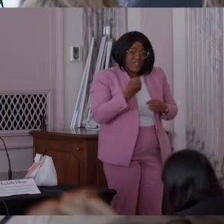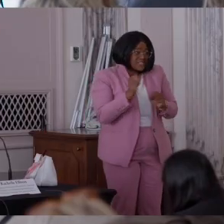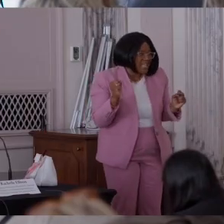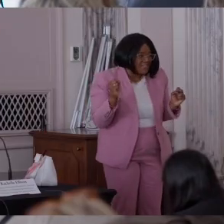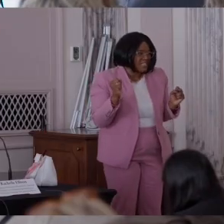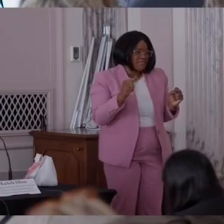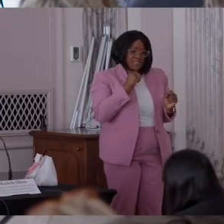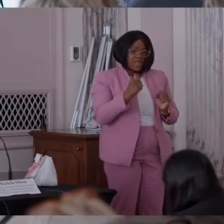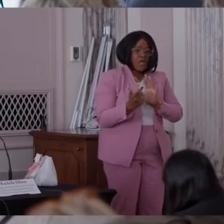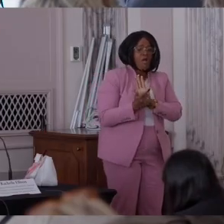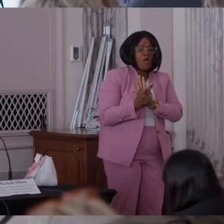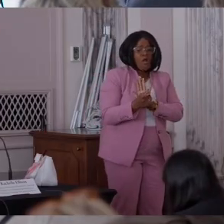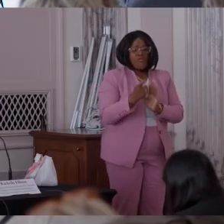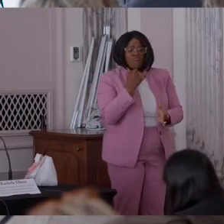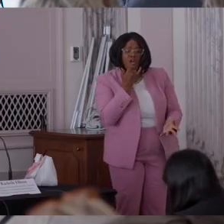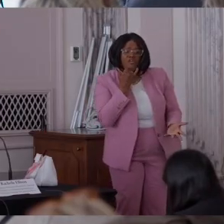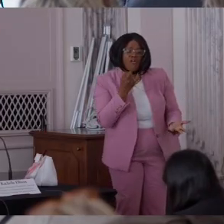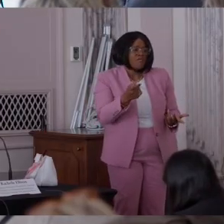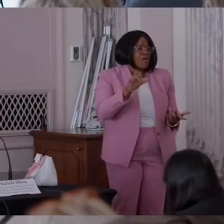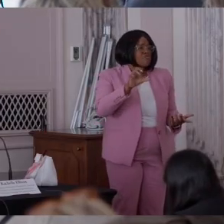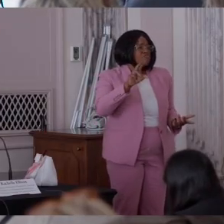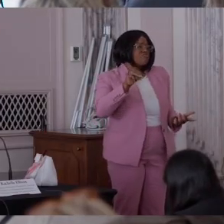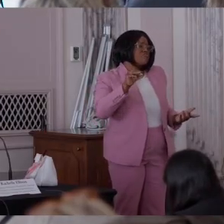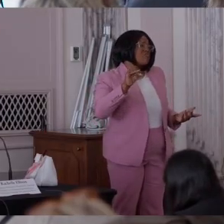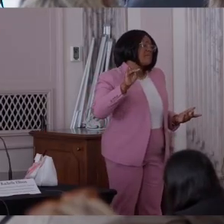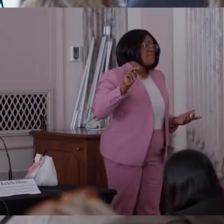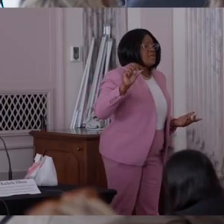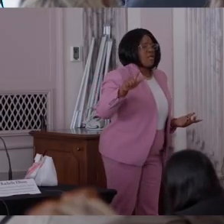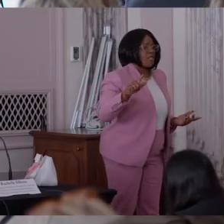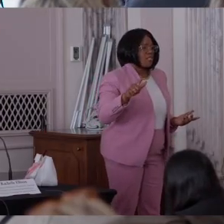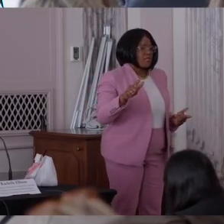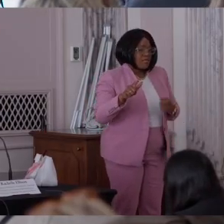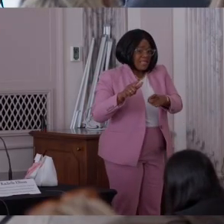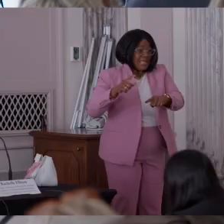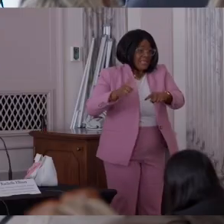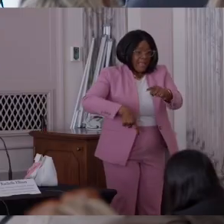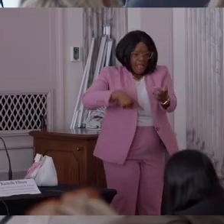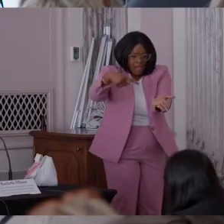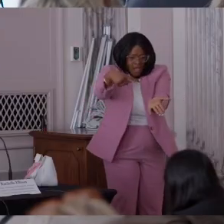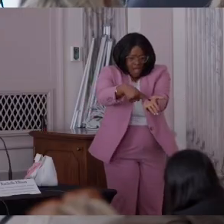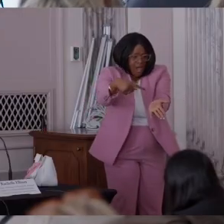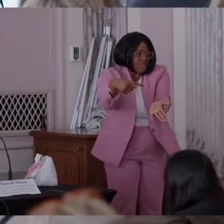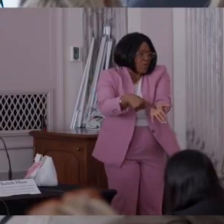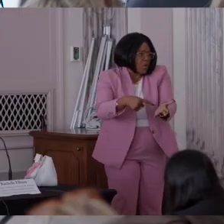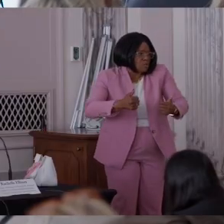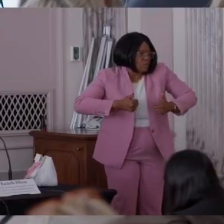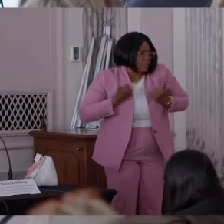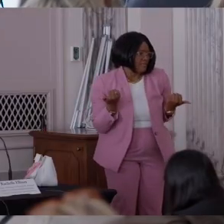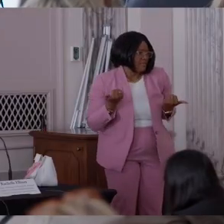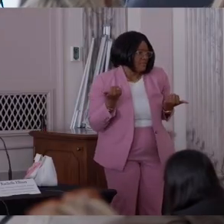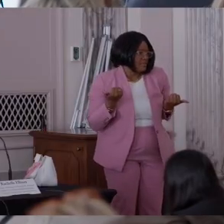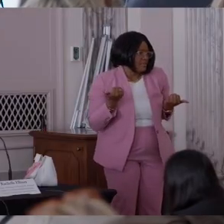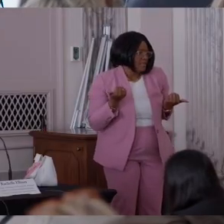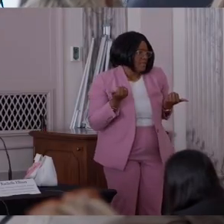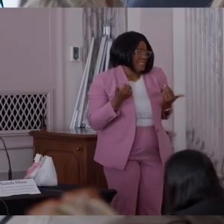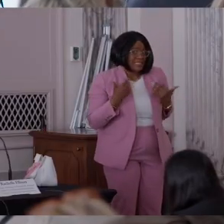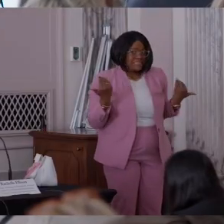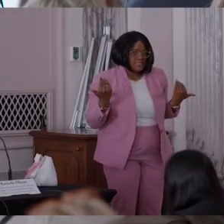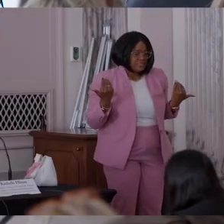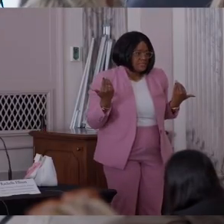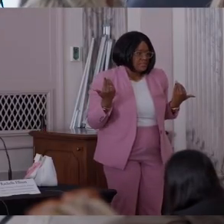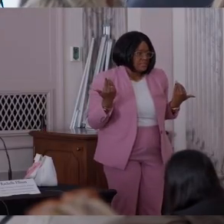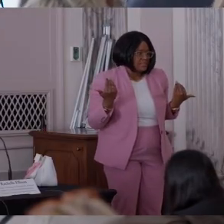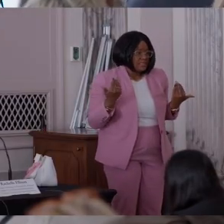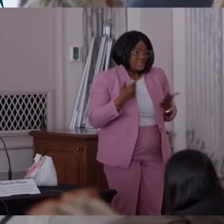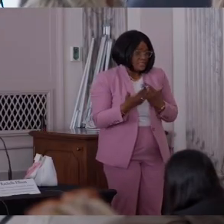a criminalization issue. It's people who can't afford to be able to live even at the best job that they